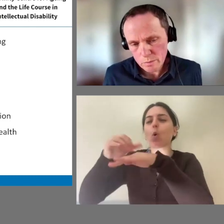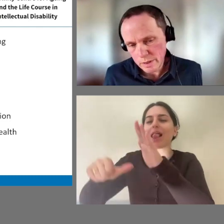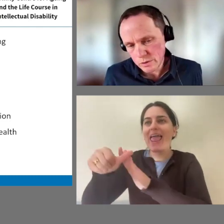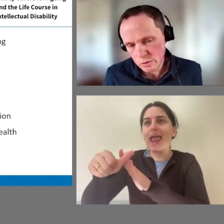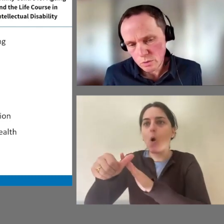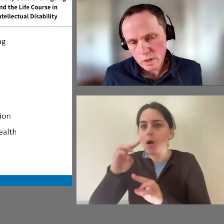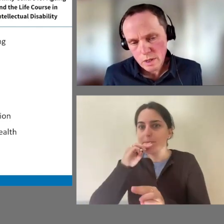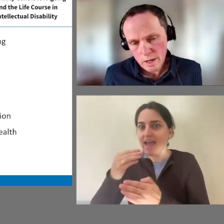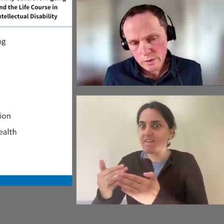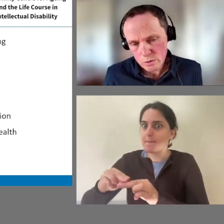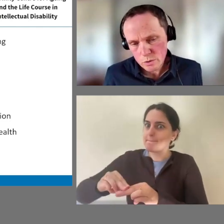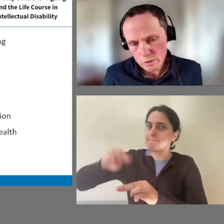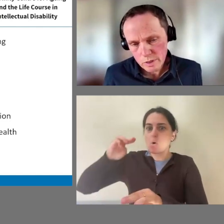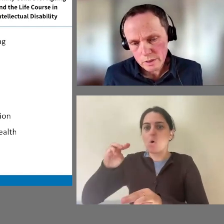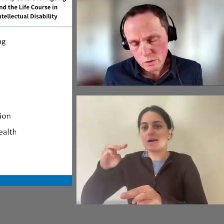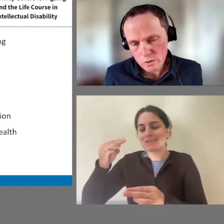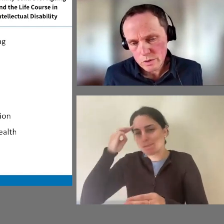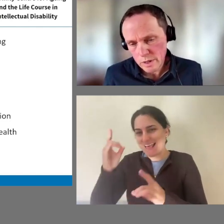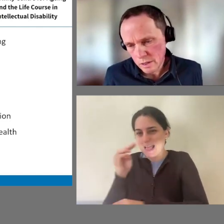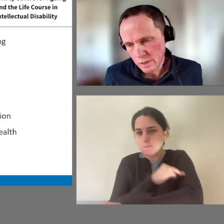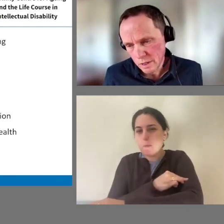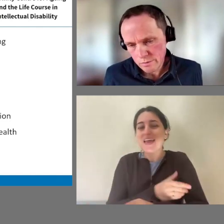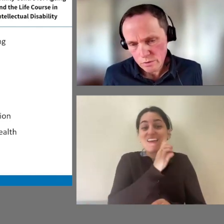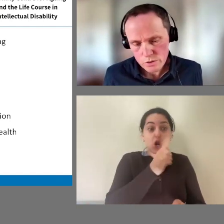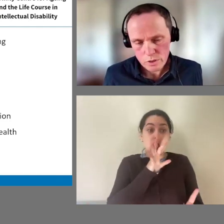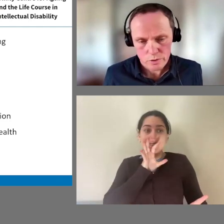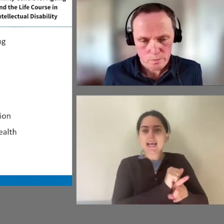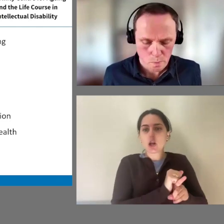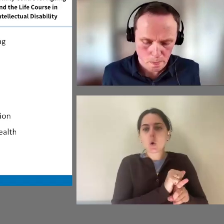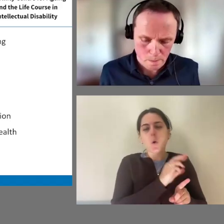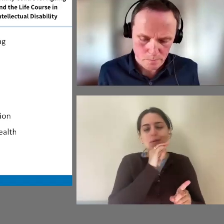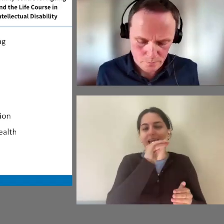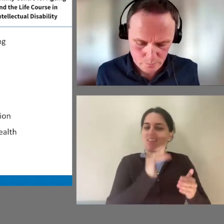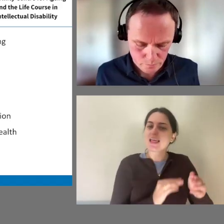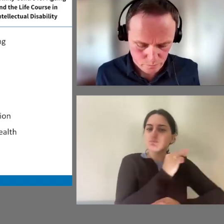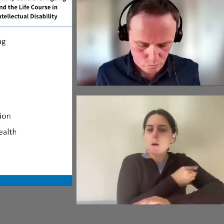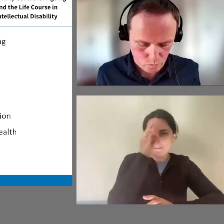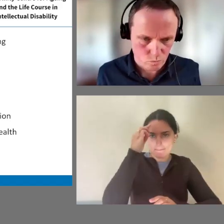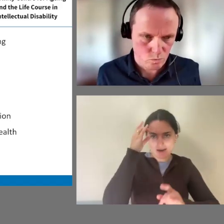when compared to those who are diagnosed earlier in life or as children.